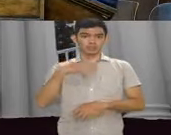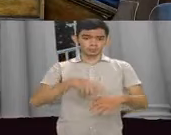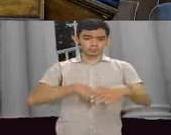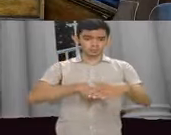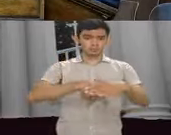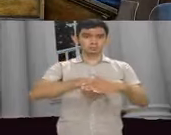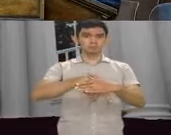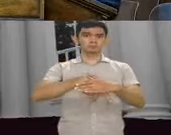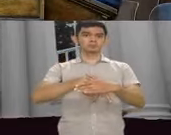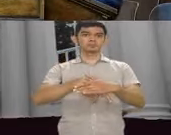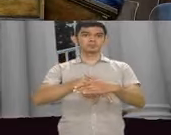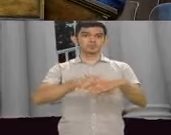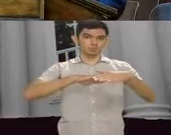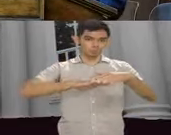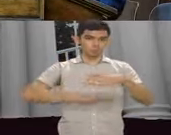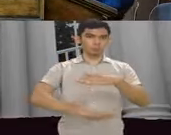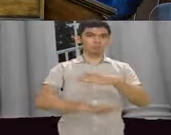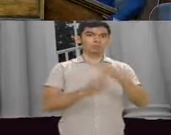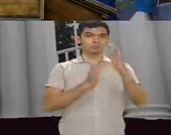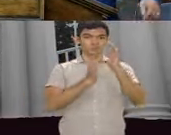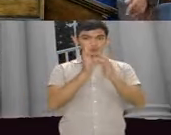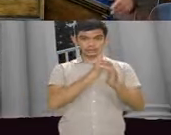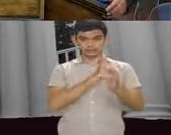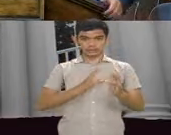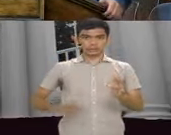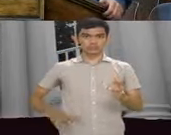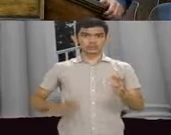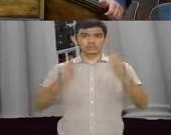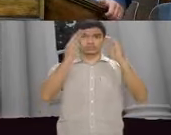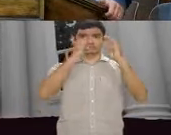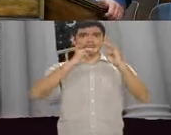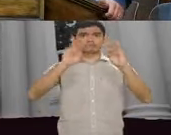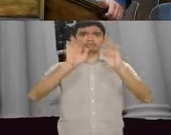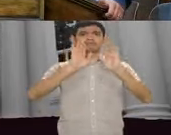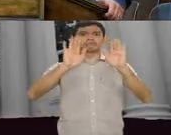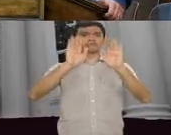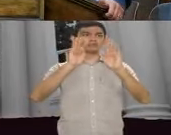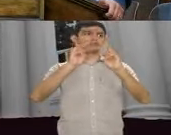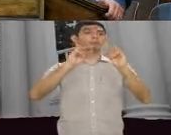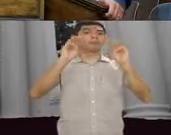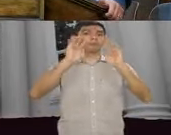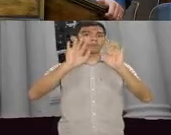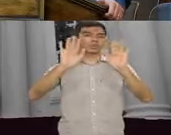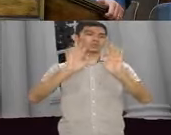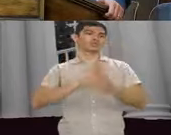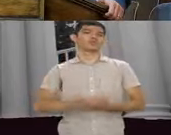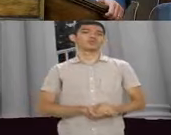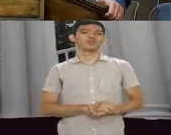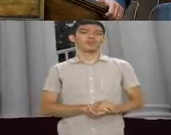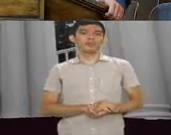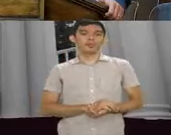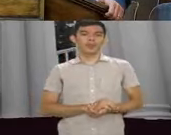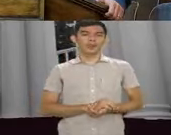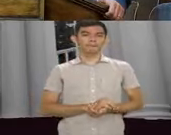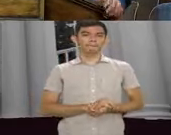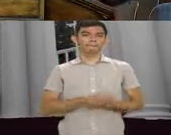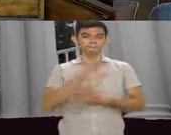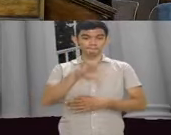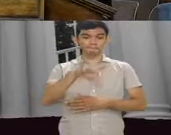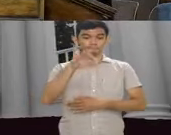pagsabak sa atong manluluwas. Pero of course, miraculous birth ni. And so we find